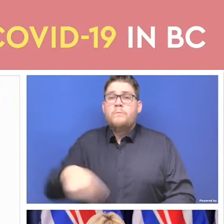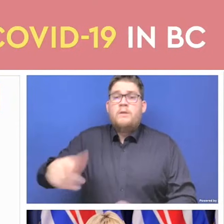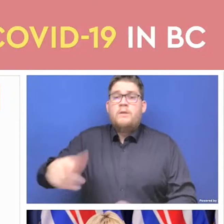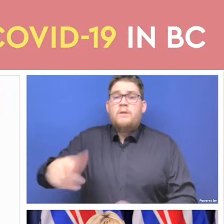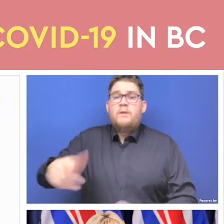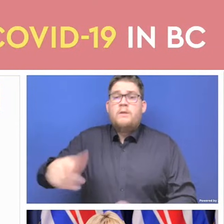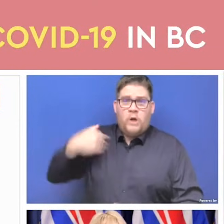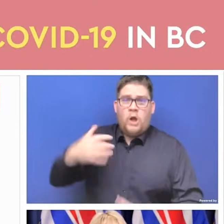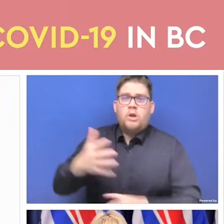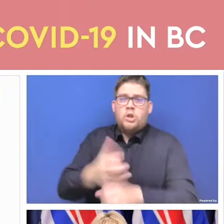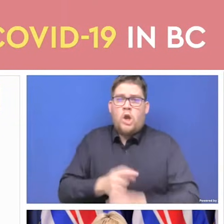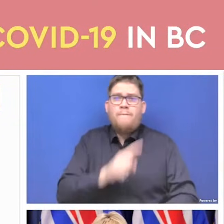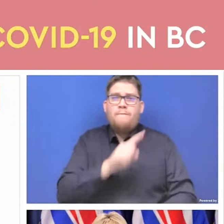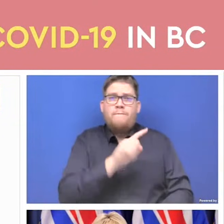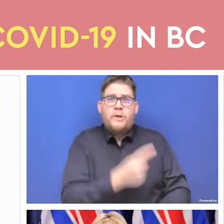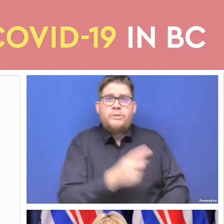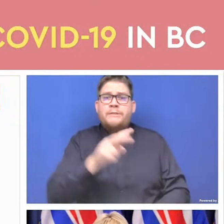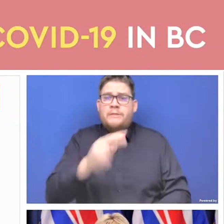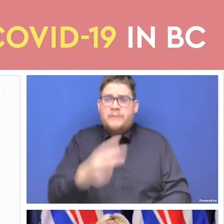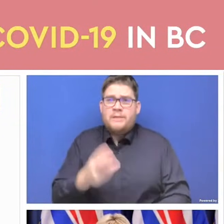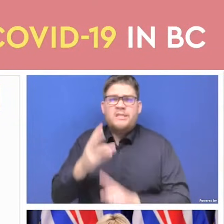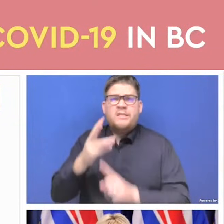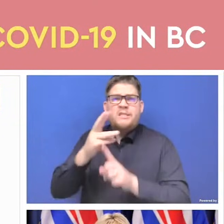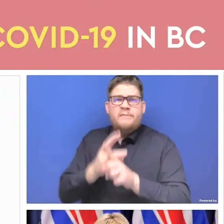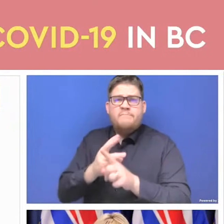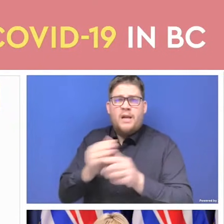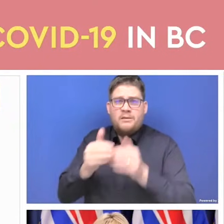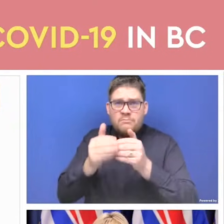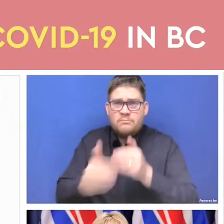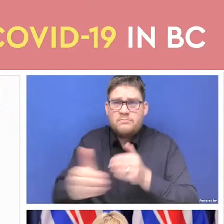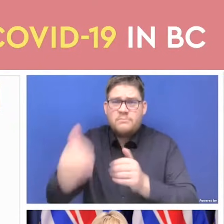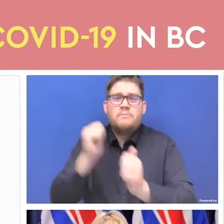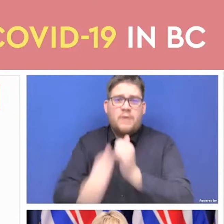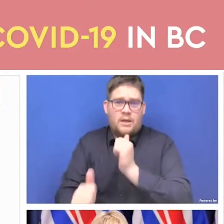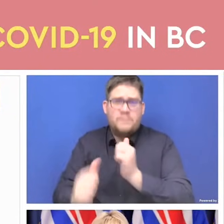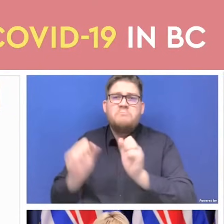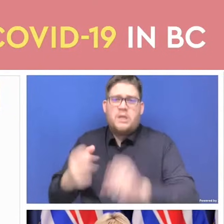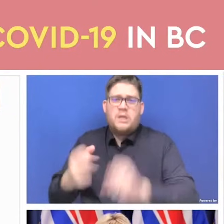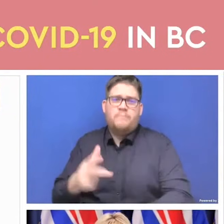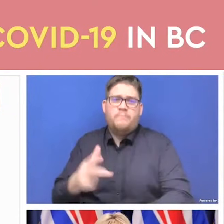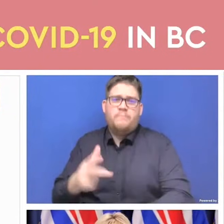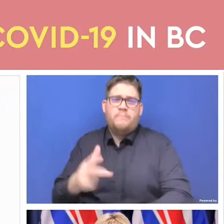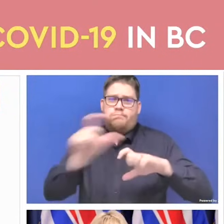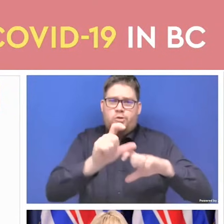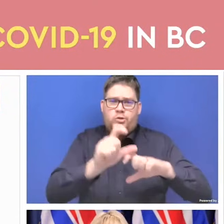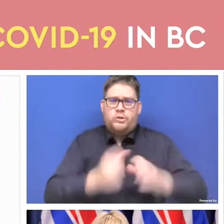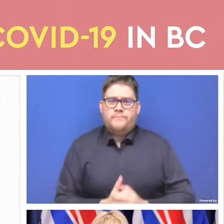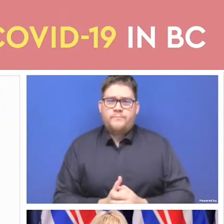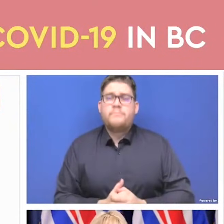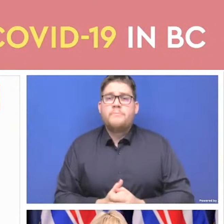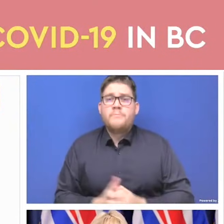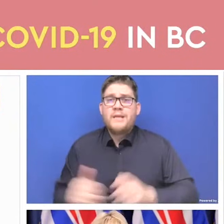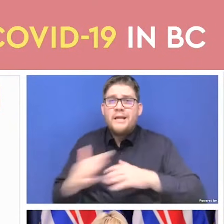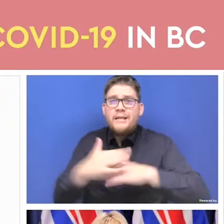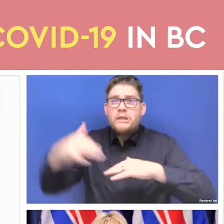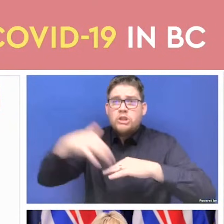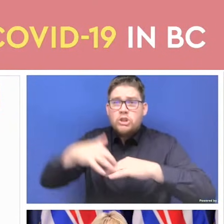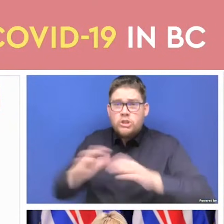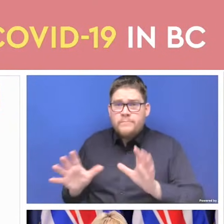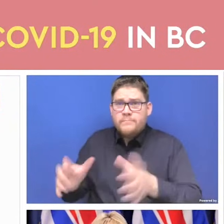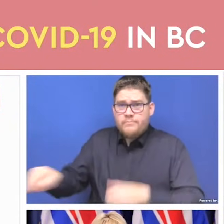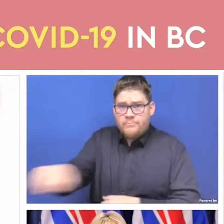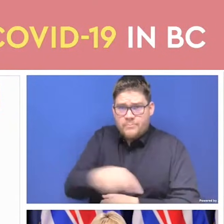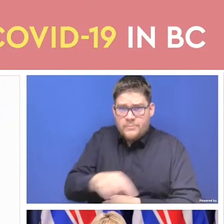2. It will also include our Indigenous populations where we know there's been outbreaks, and will build on